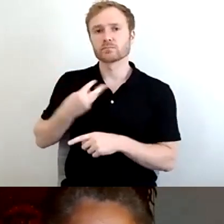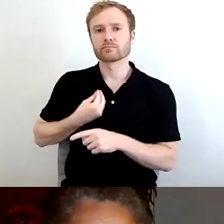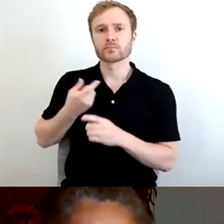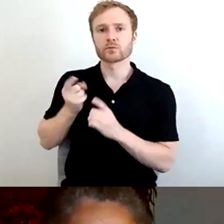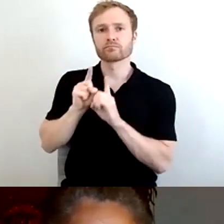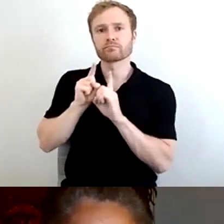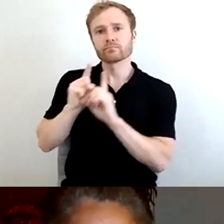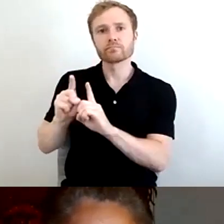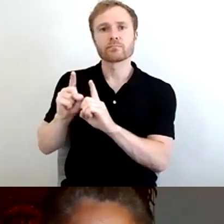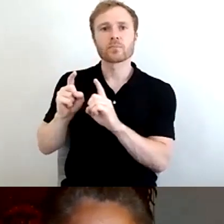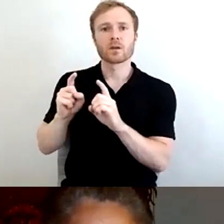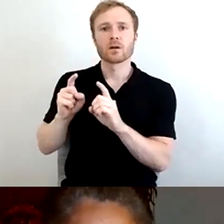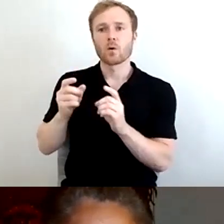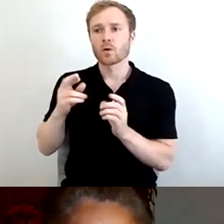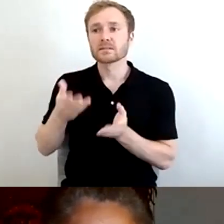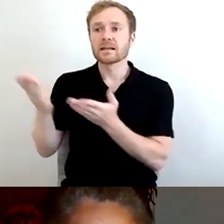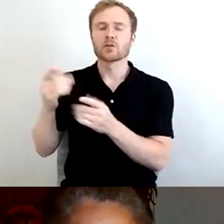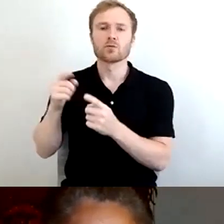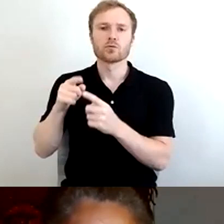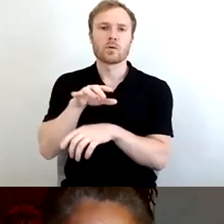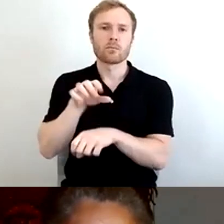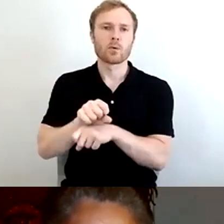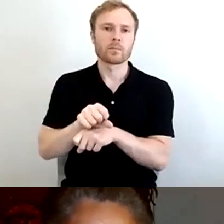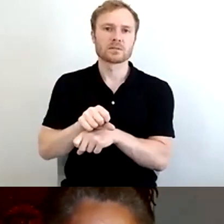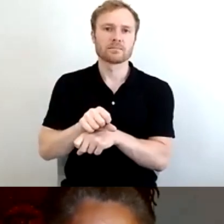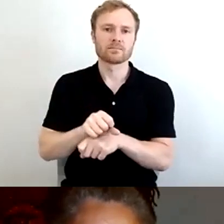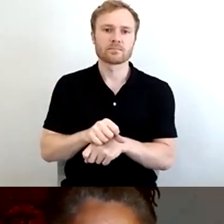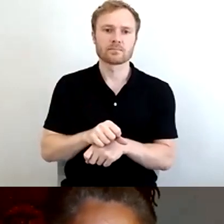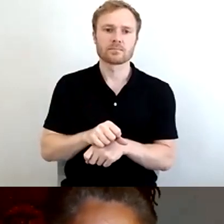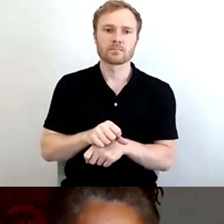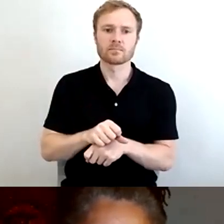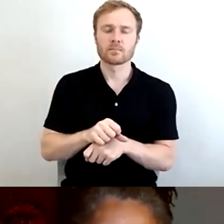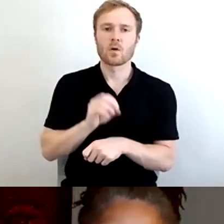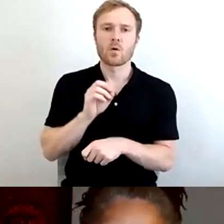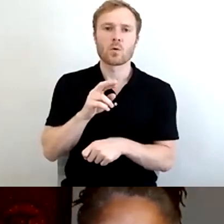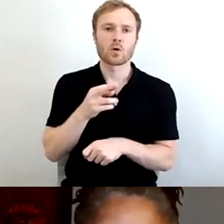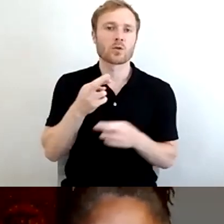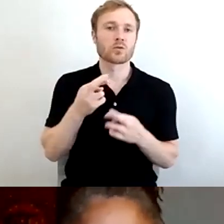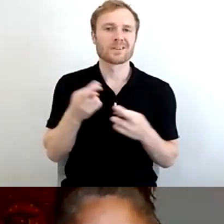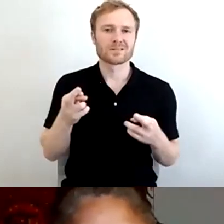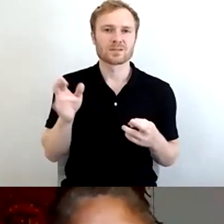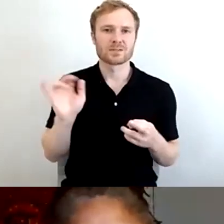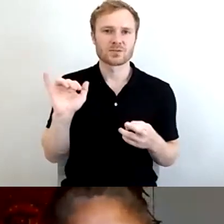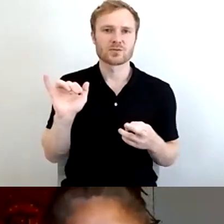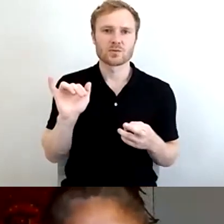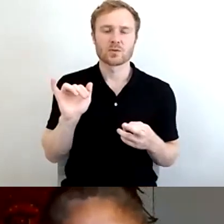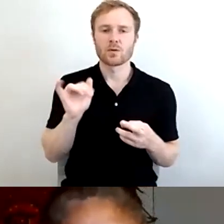to your appointments, or even the resources to